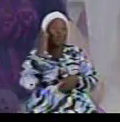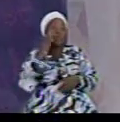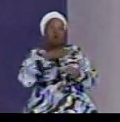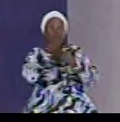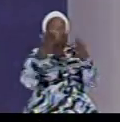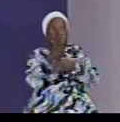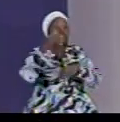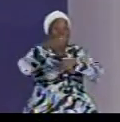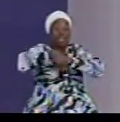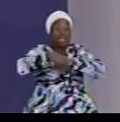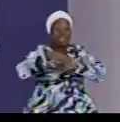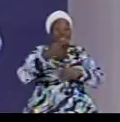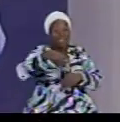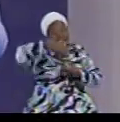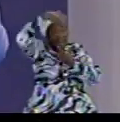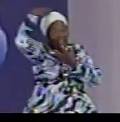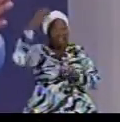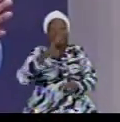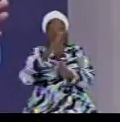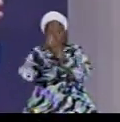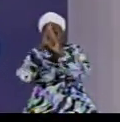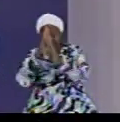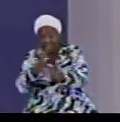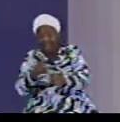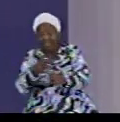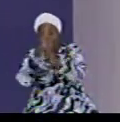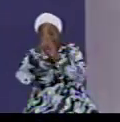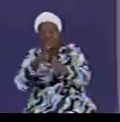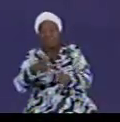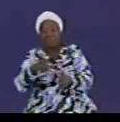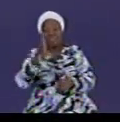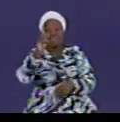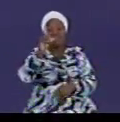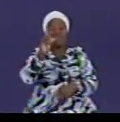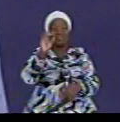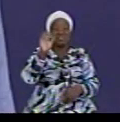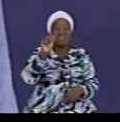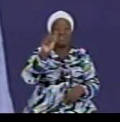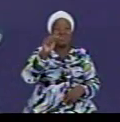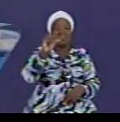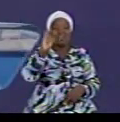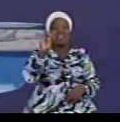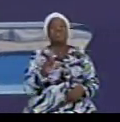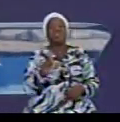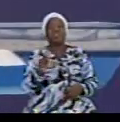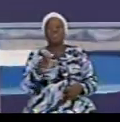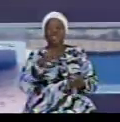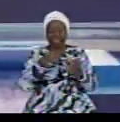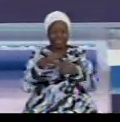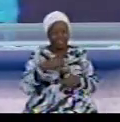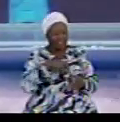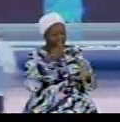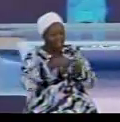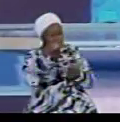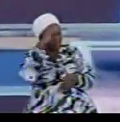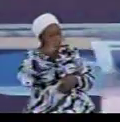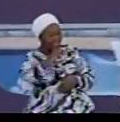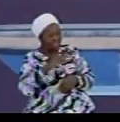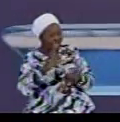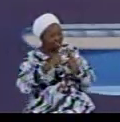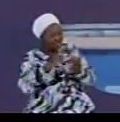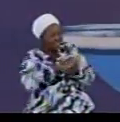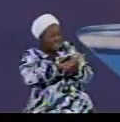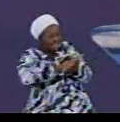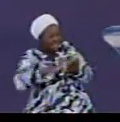lions honored, respected Daniel. They said, this man is incorruptible, and